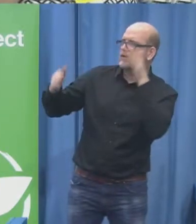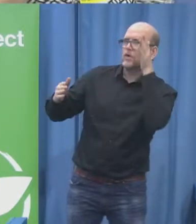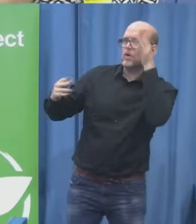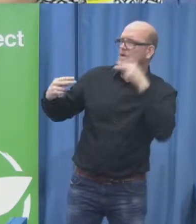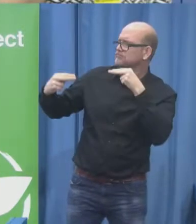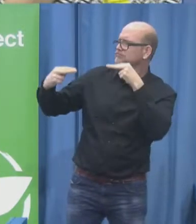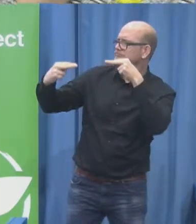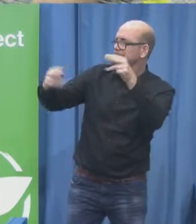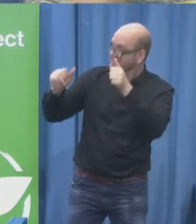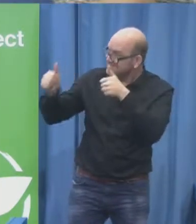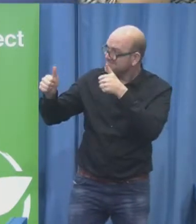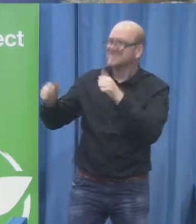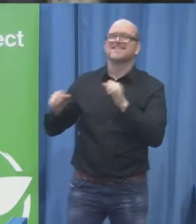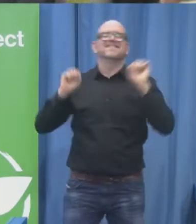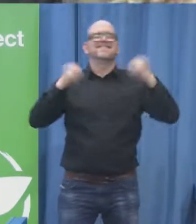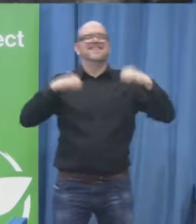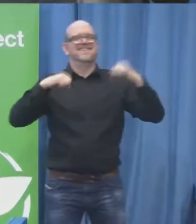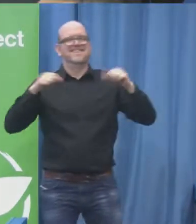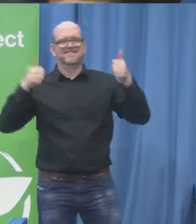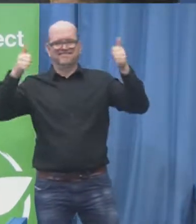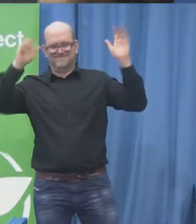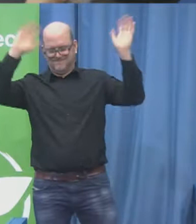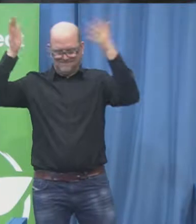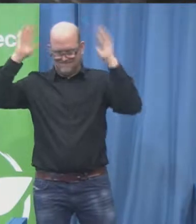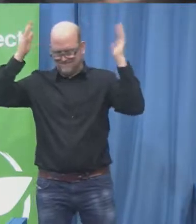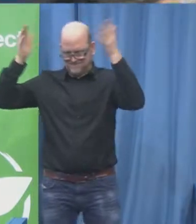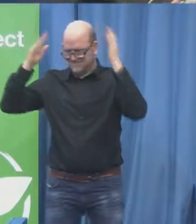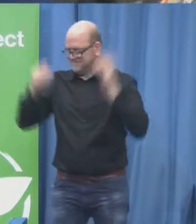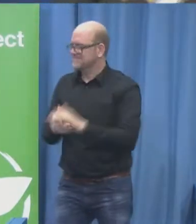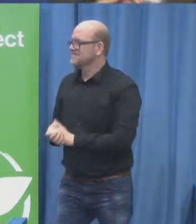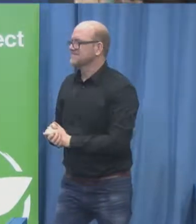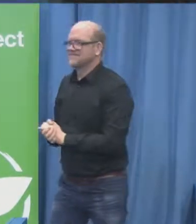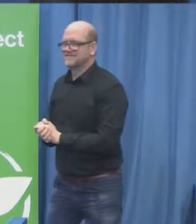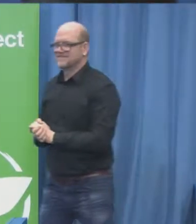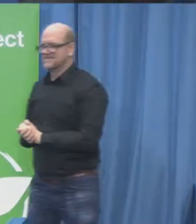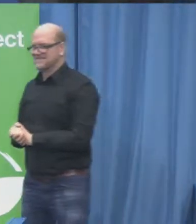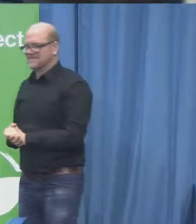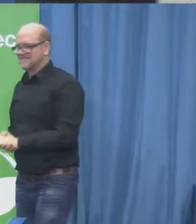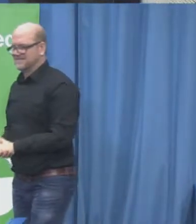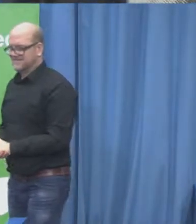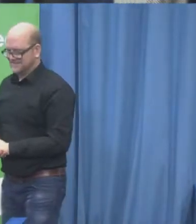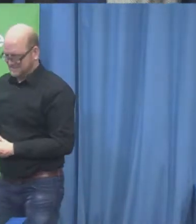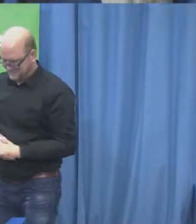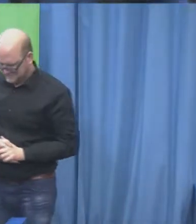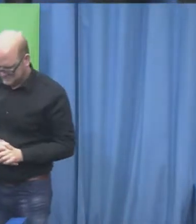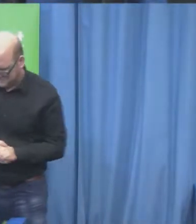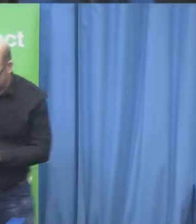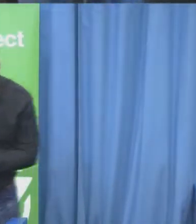Thank you. Okay? So we just take one picture together. Yes. One picture.